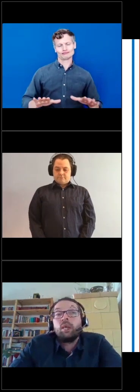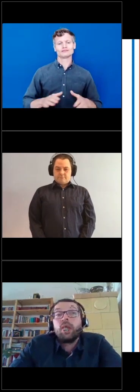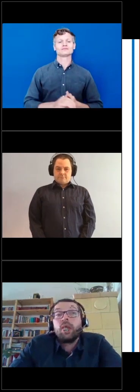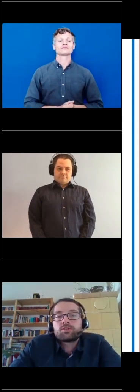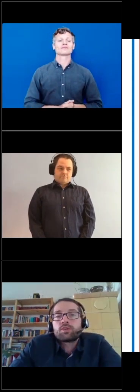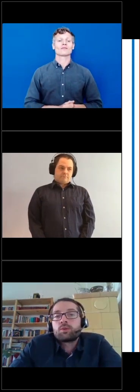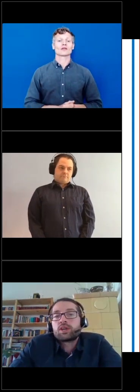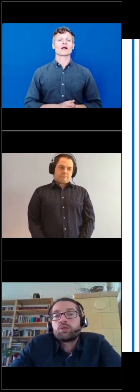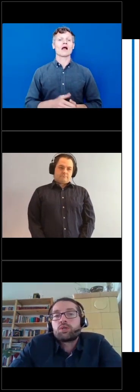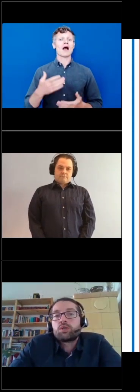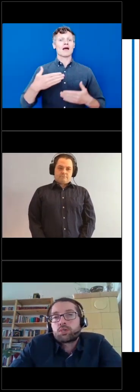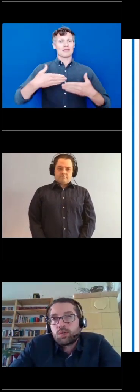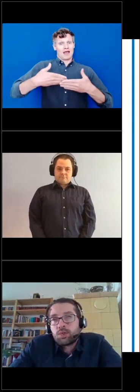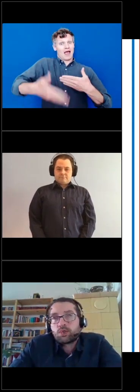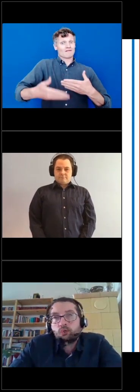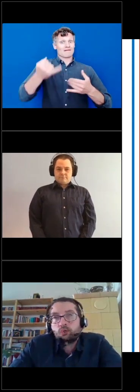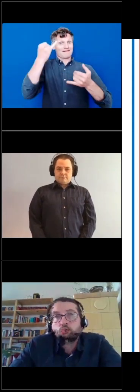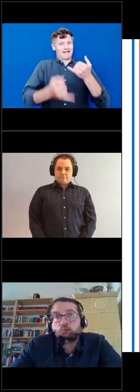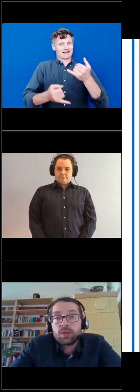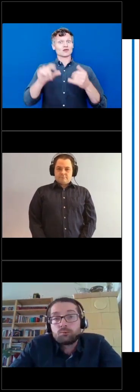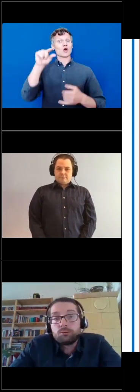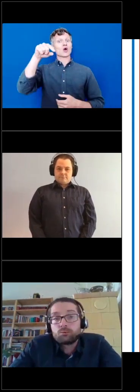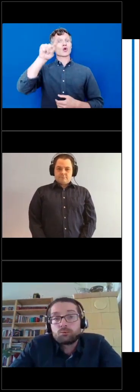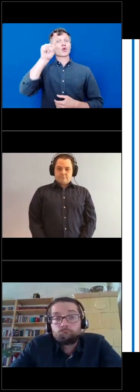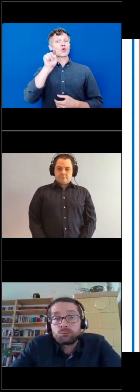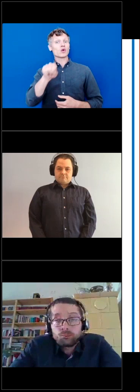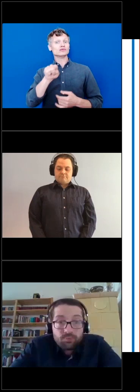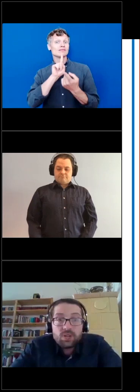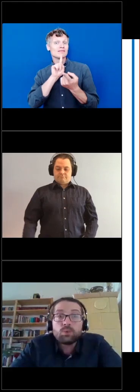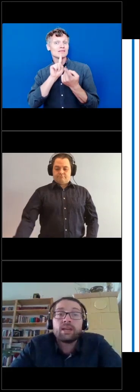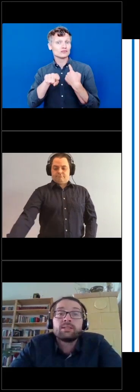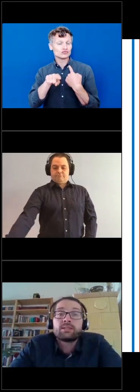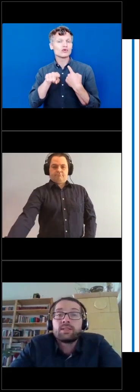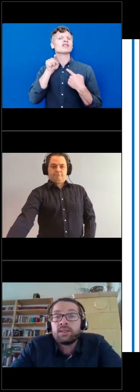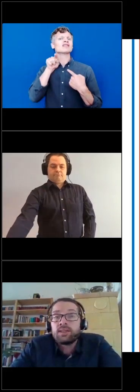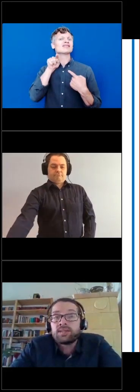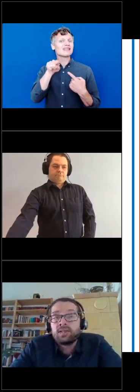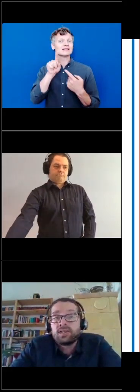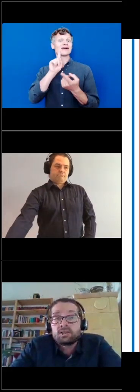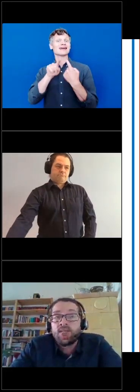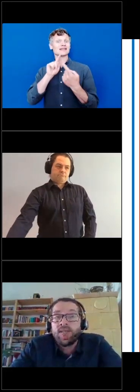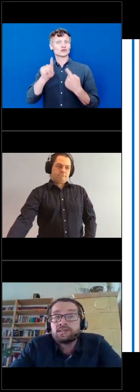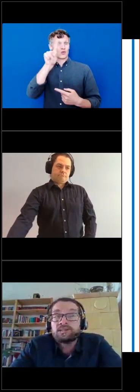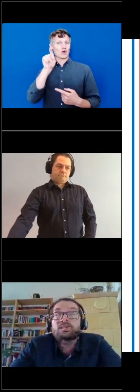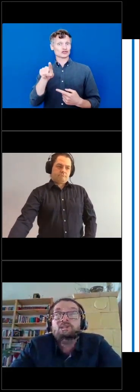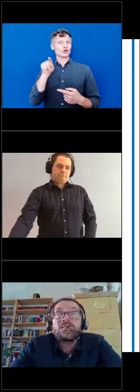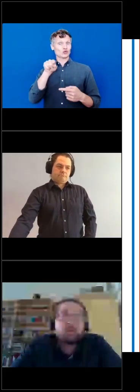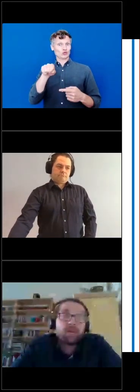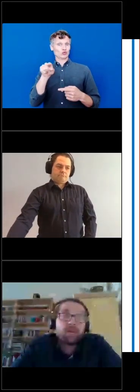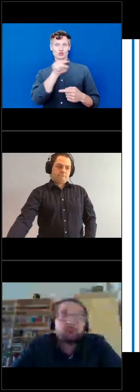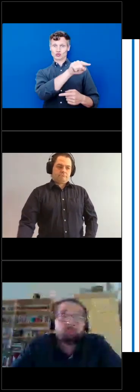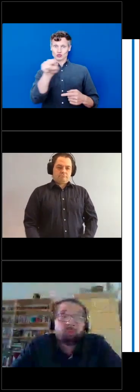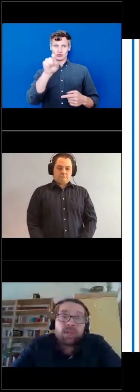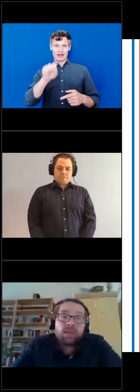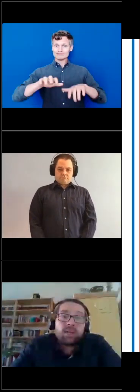the questions from the question box you submitted during the webinar. And the session is moderated by